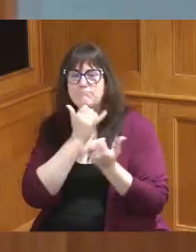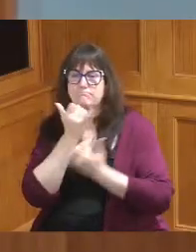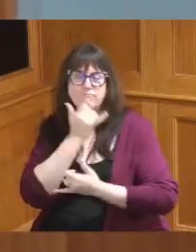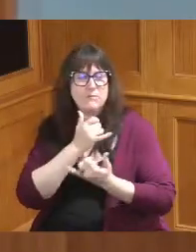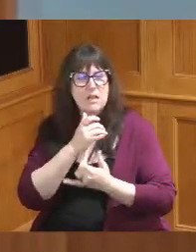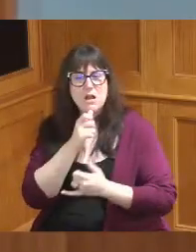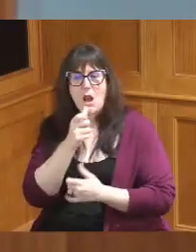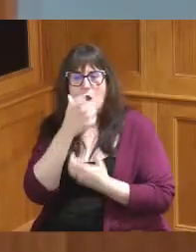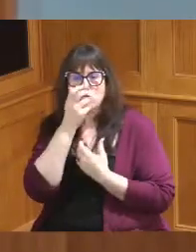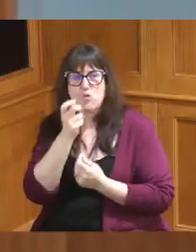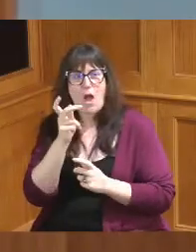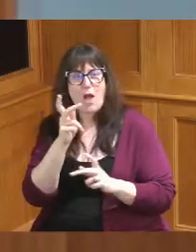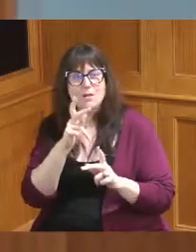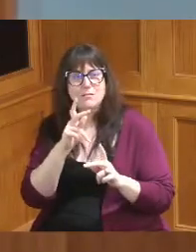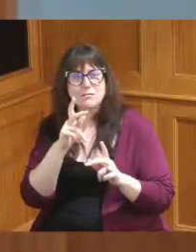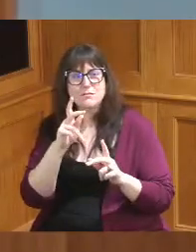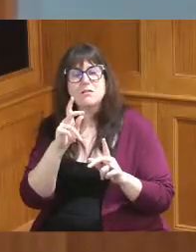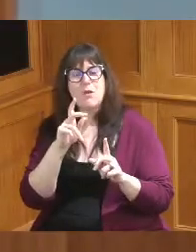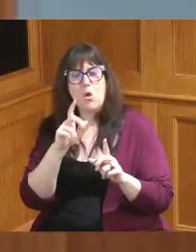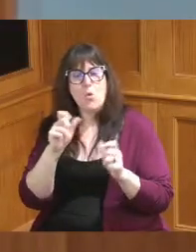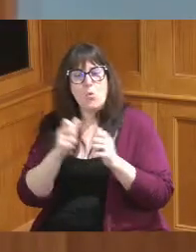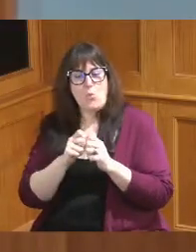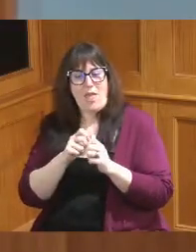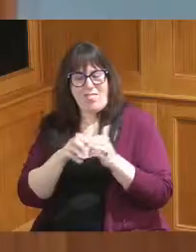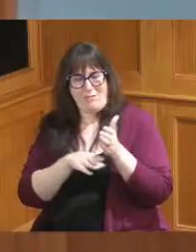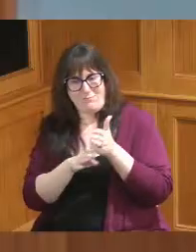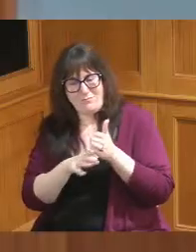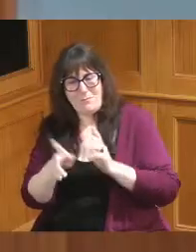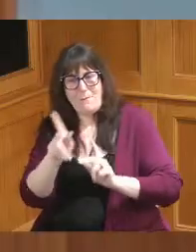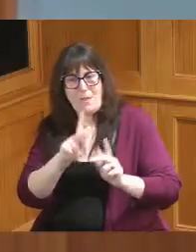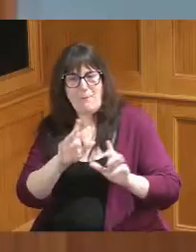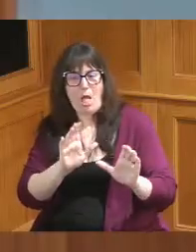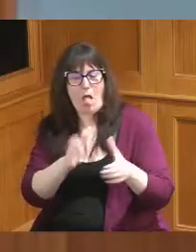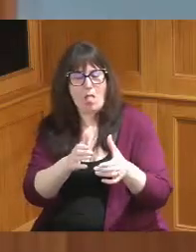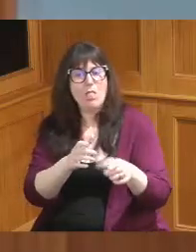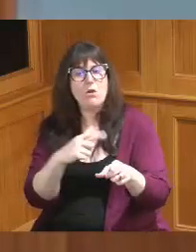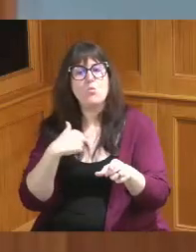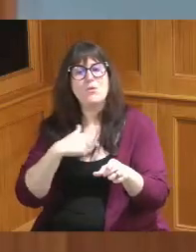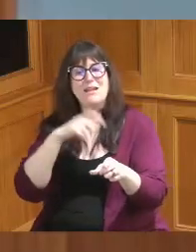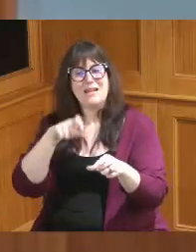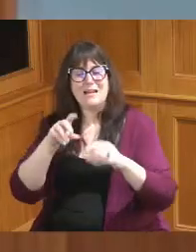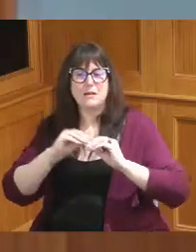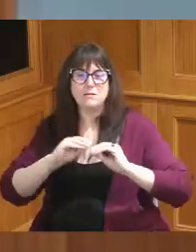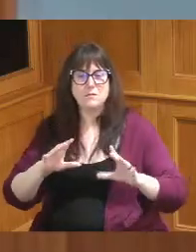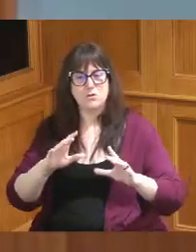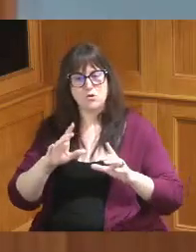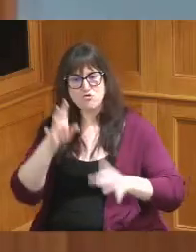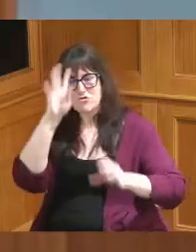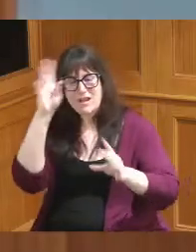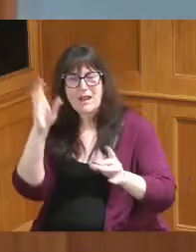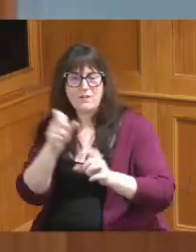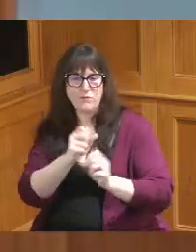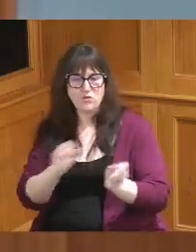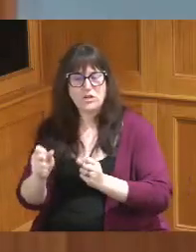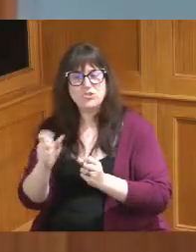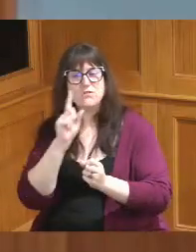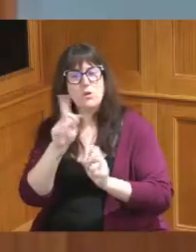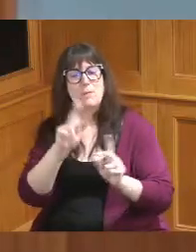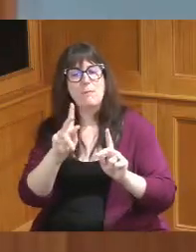that exist, particularly in marginalized populations, we needed to really have some more creative strategies to help people understand